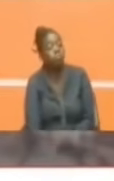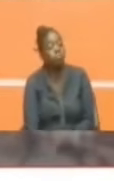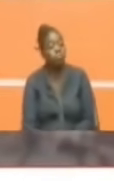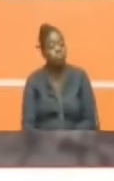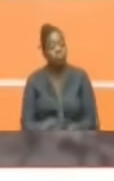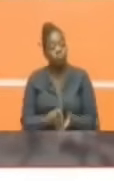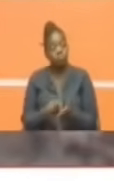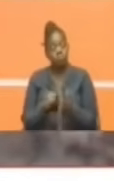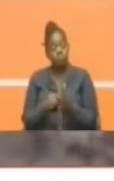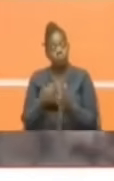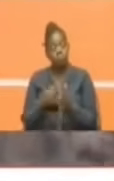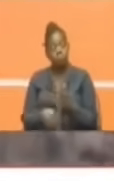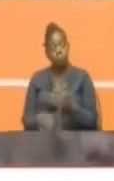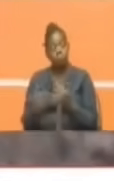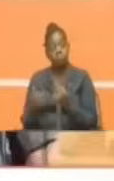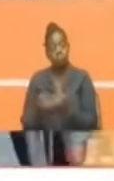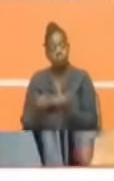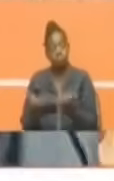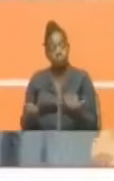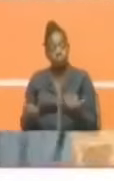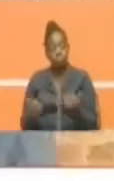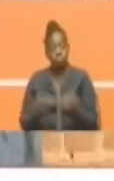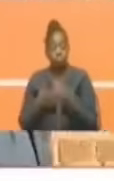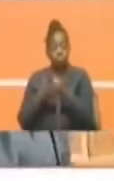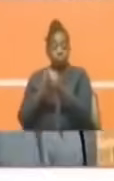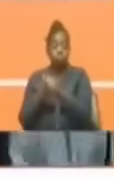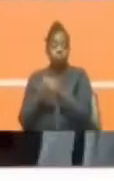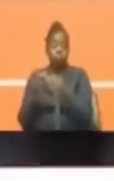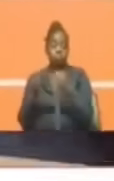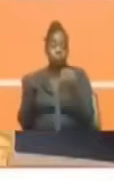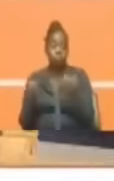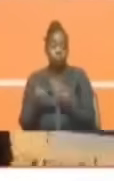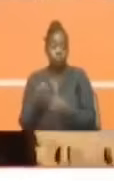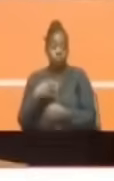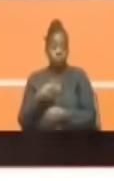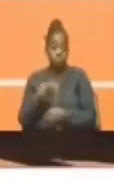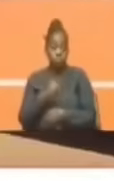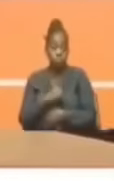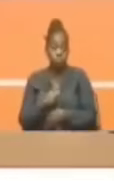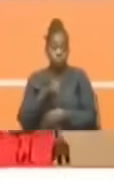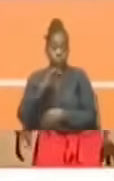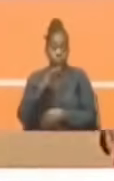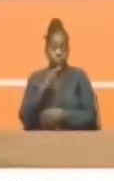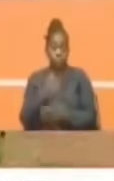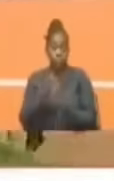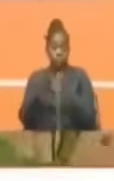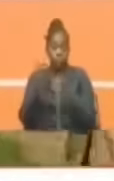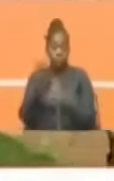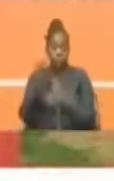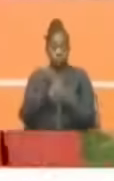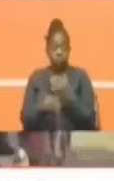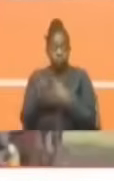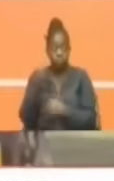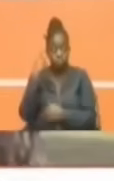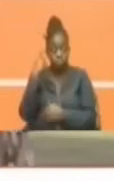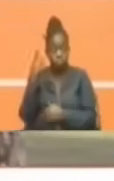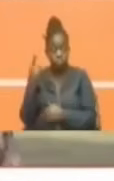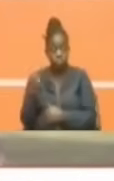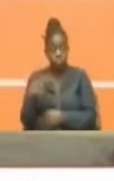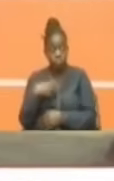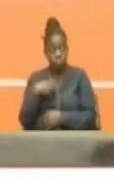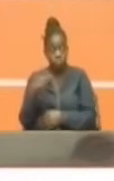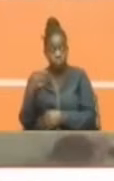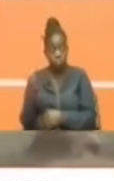nti omukyala okusinga te ye mutwe baba famire y'omugagga baganye okubaako kye boogera oluvannyuma lw'okukitegeerako nti